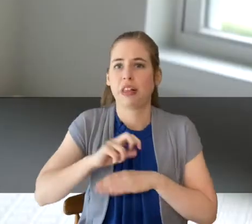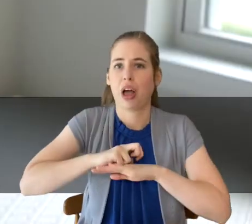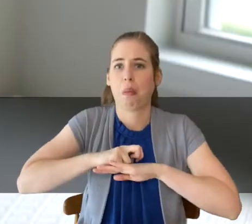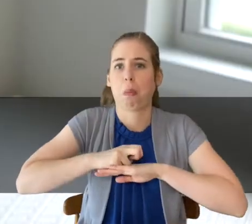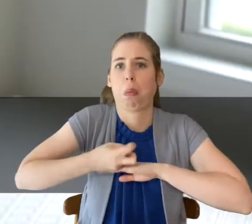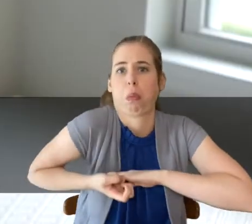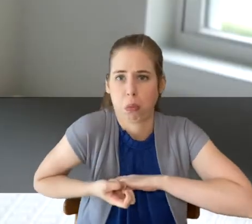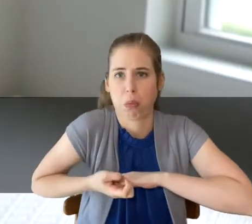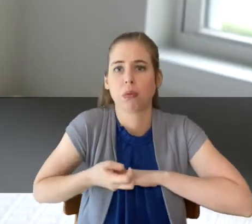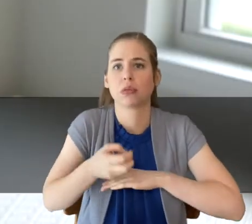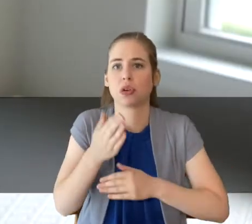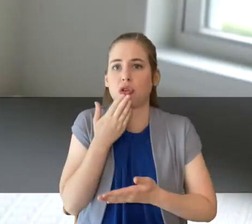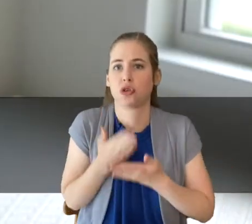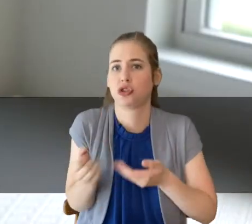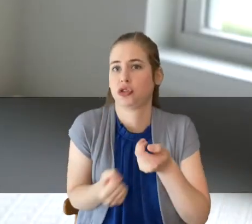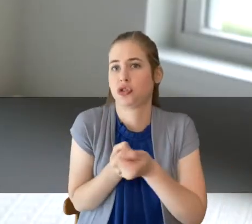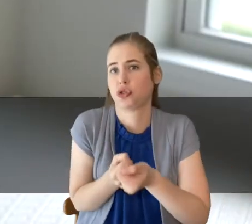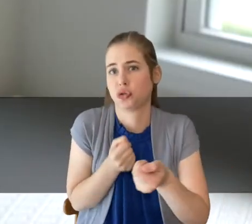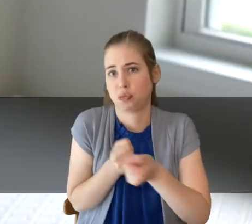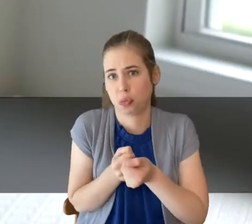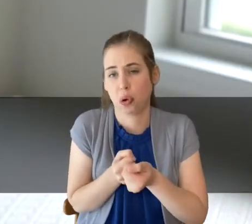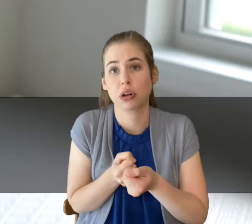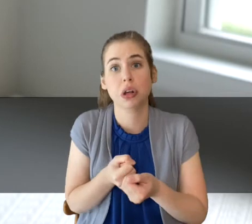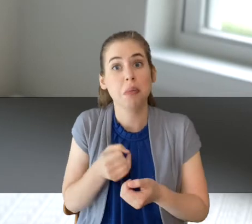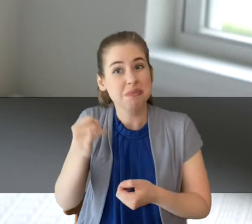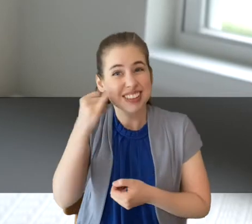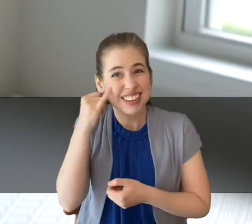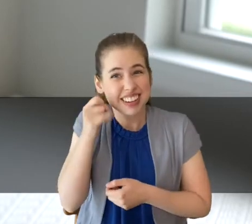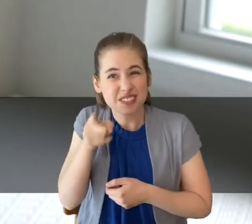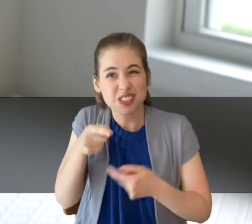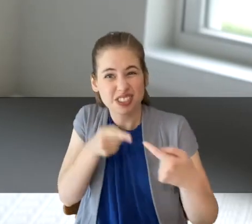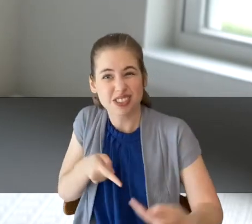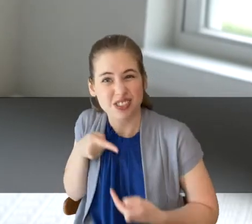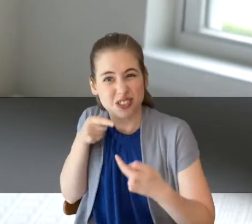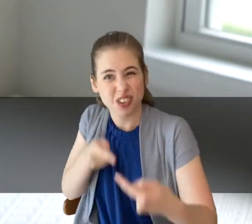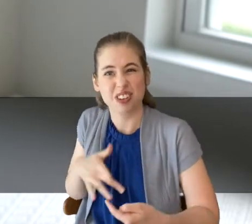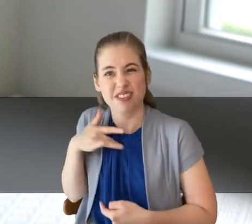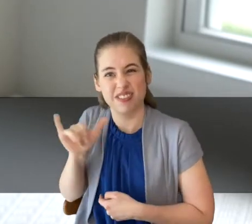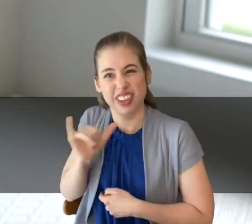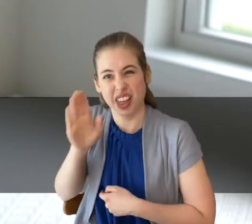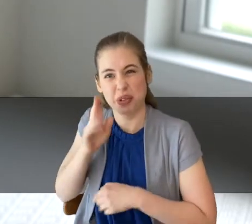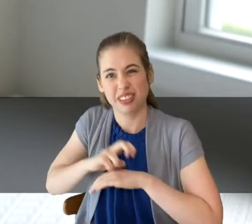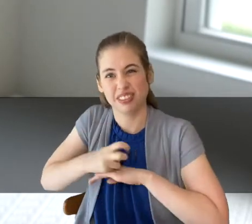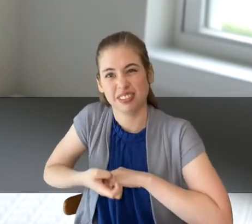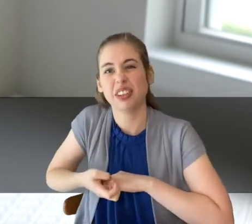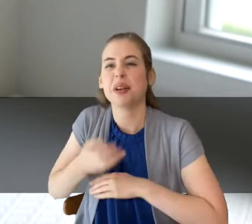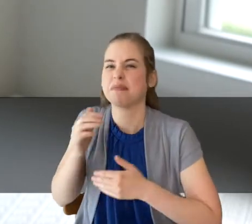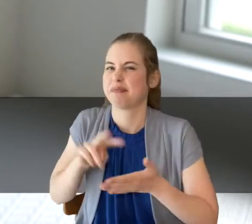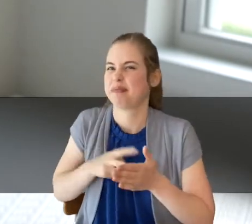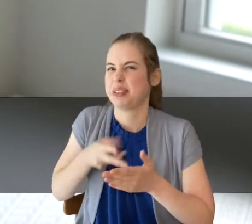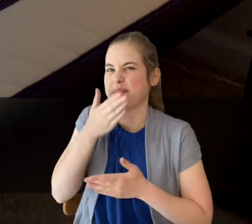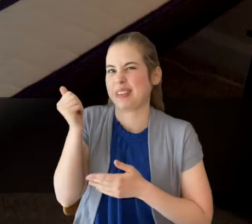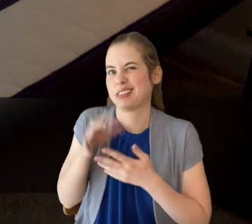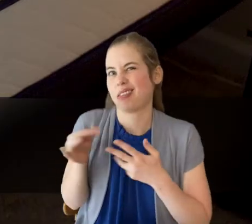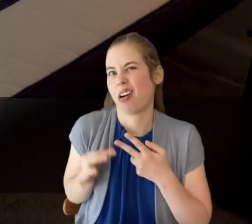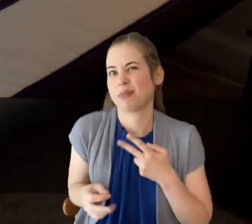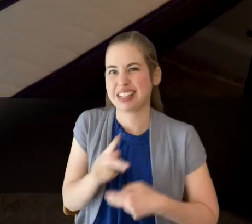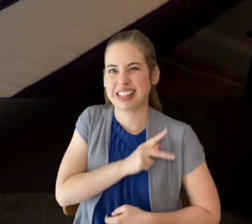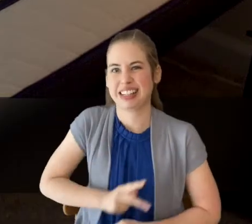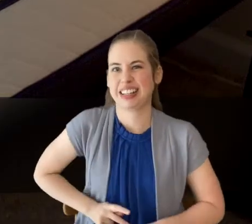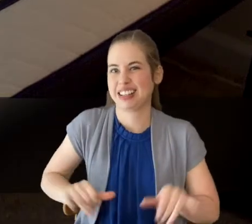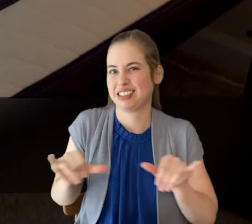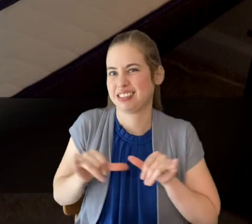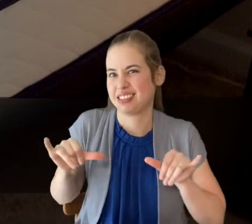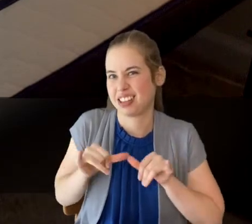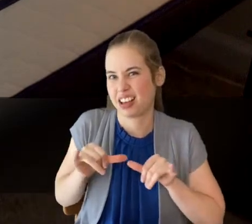if possible, a king size will alleviate a lot of these issues, providing ample space for you and your partner. Mattresses with